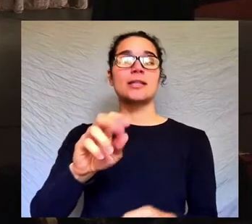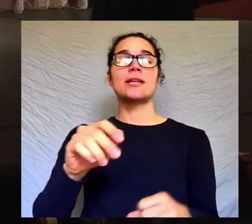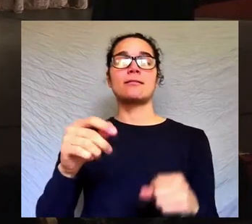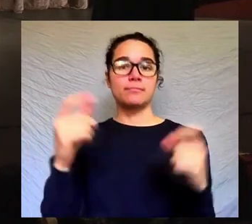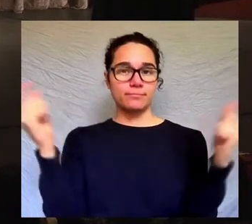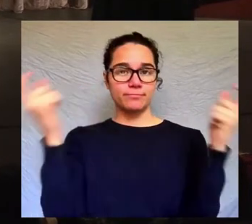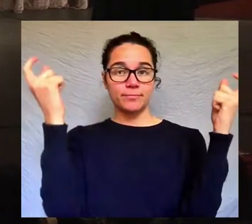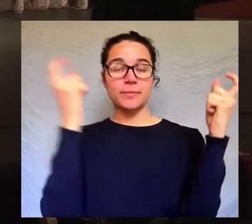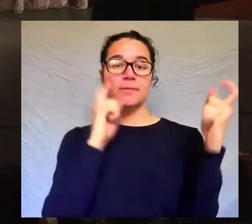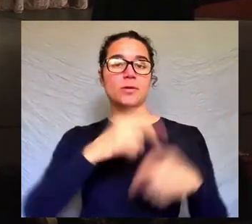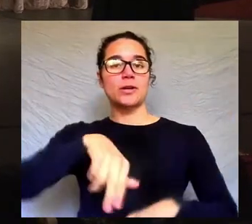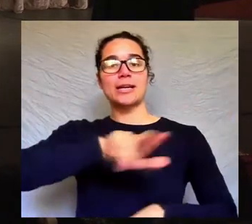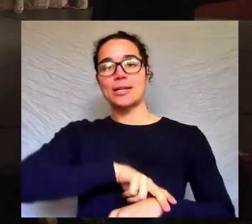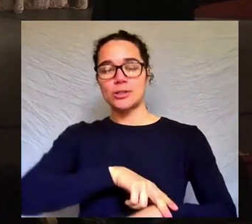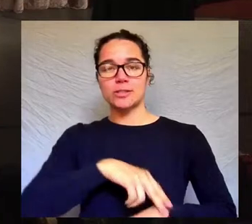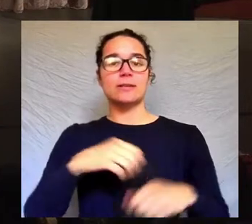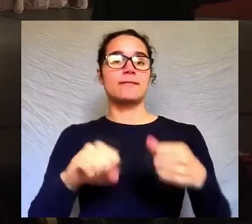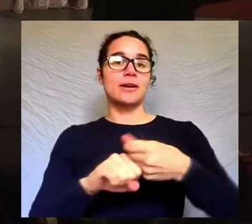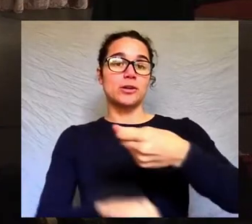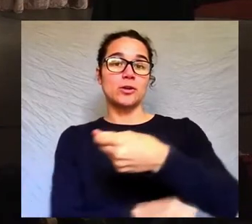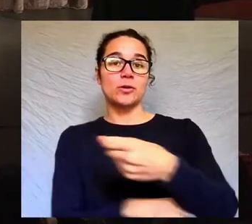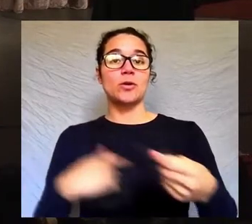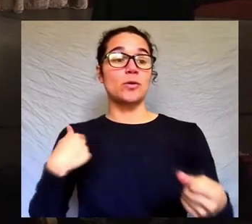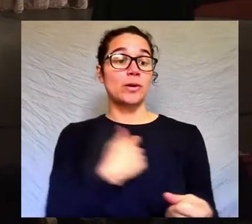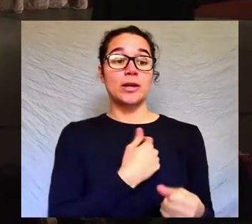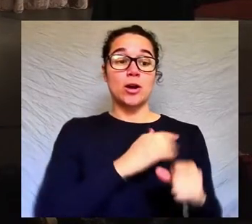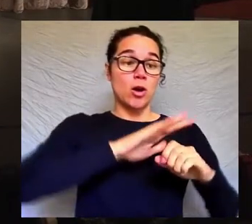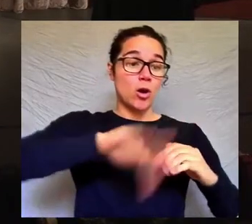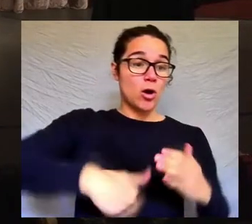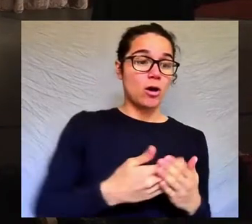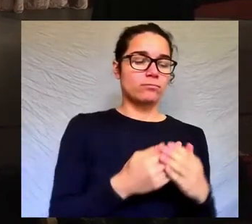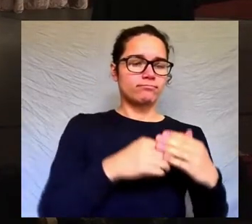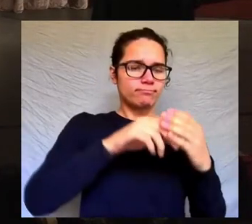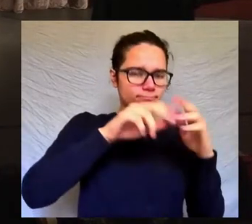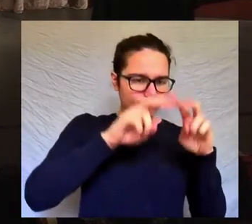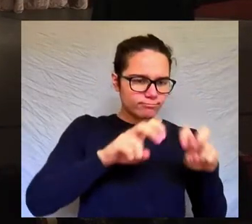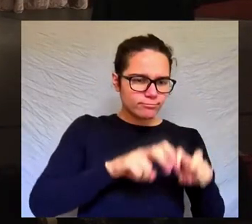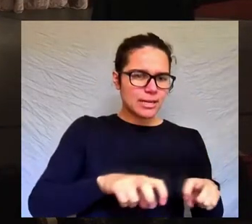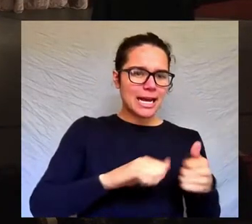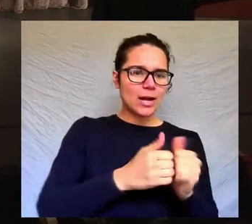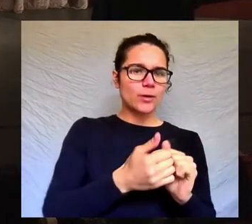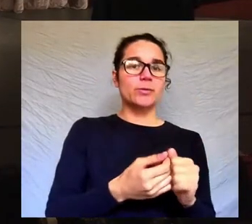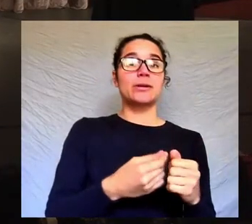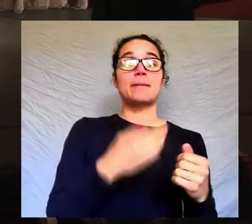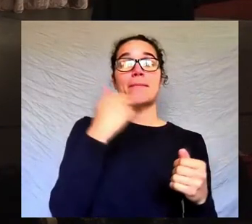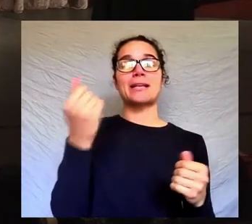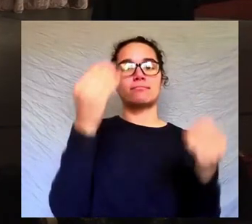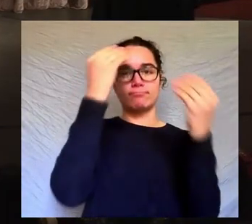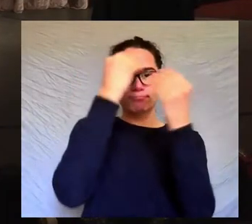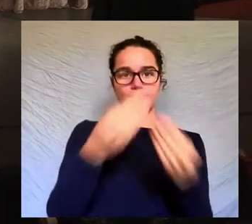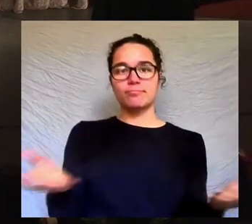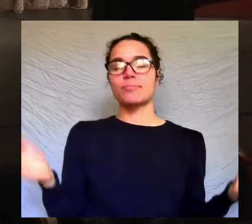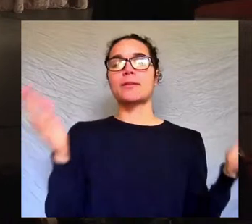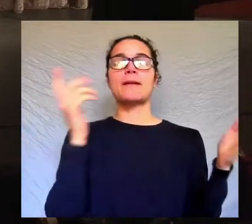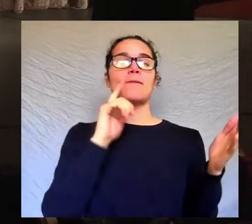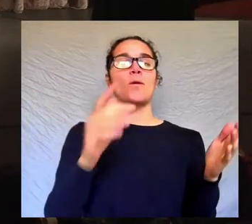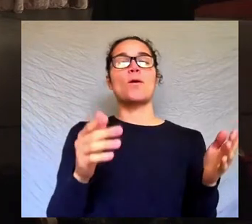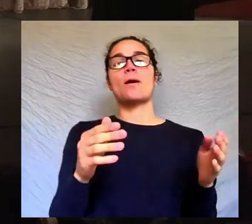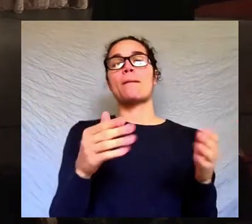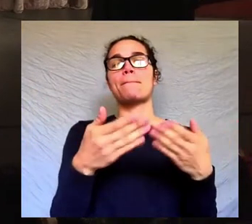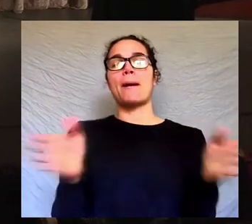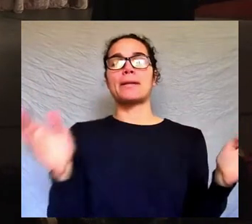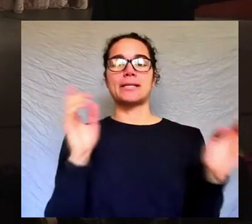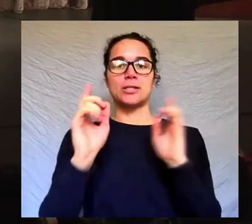us in public media are examining how best we can inform public discourse. 2 weeks ago, we announced our plans